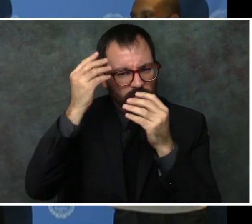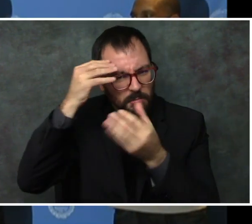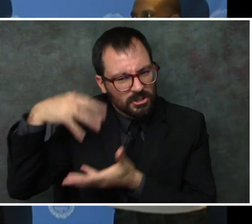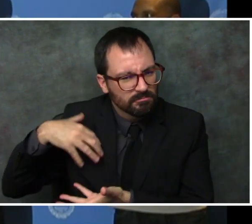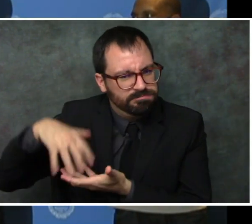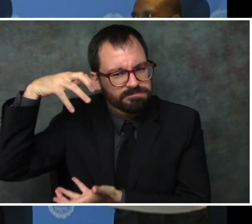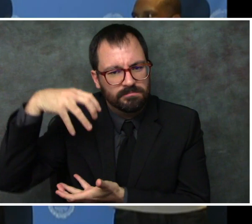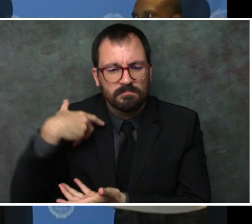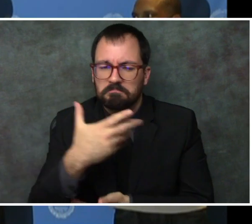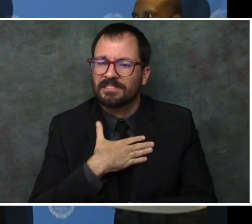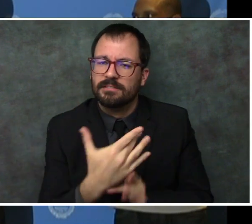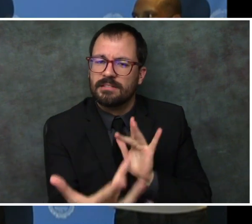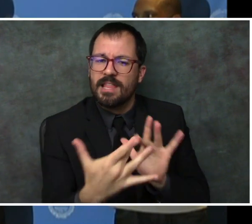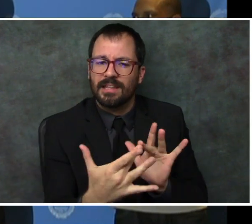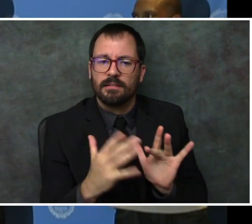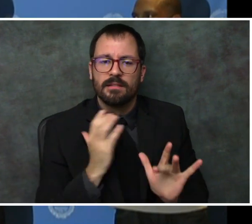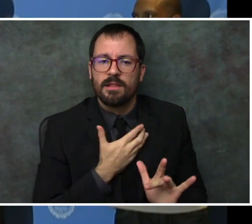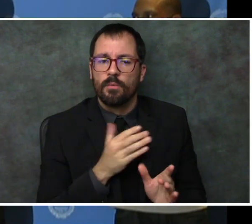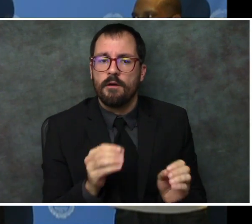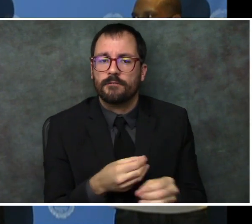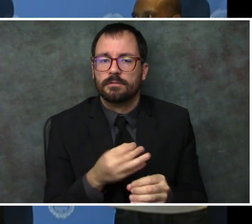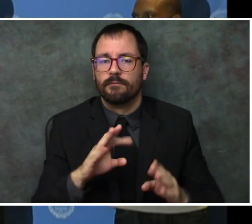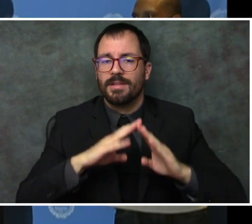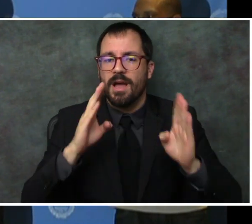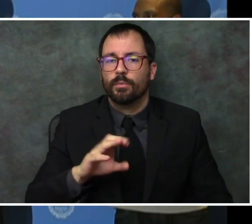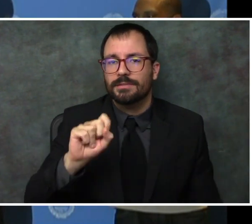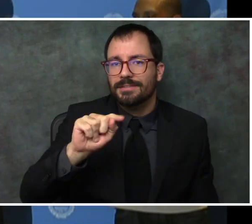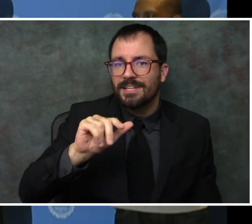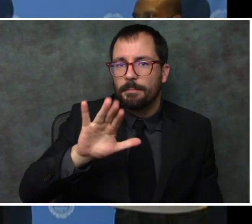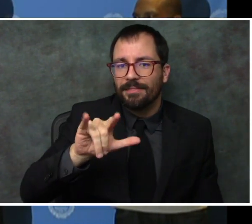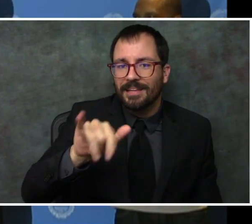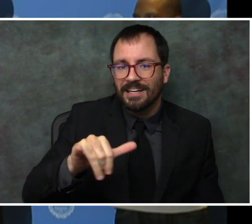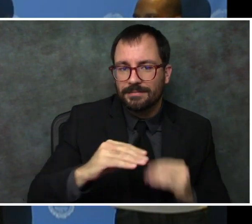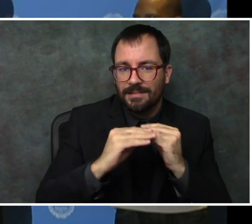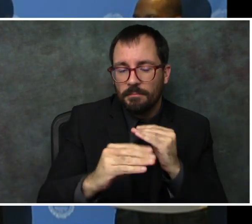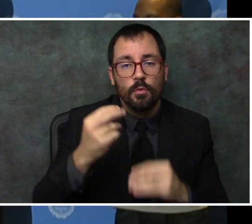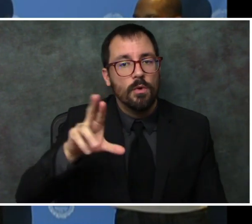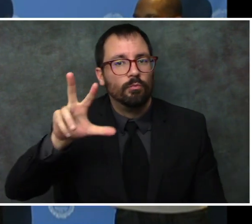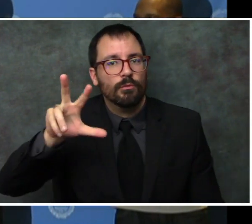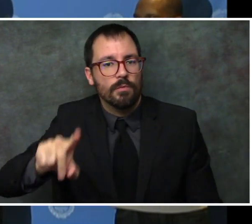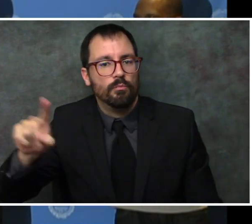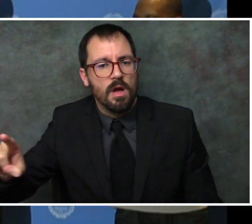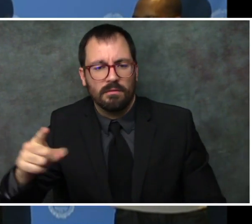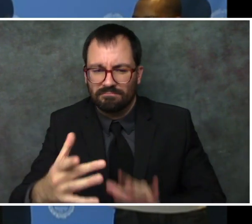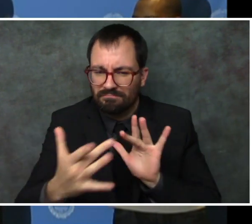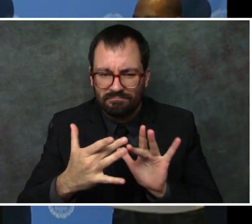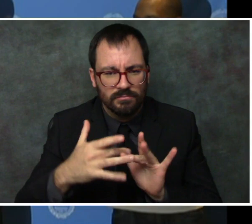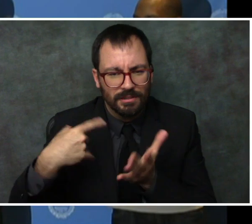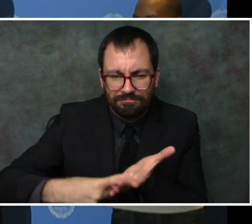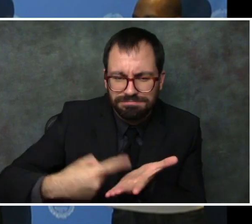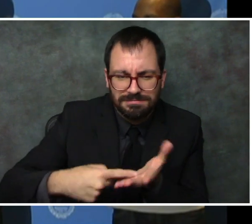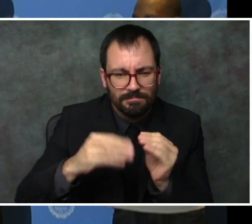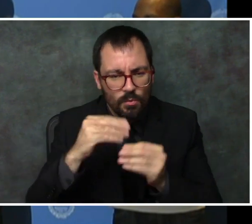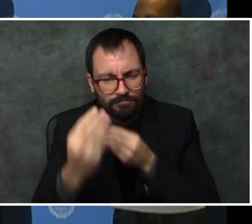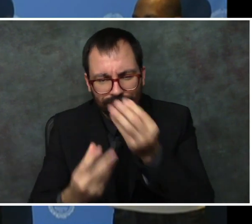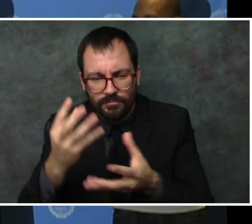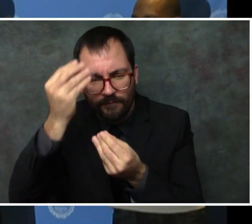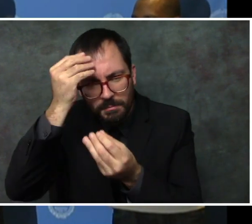311. Any questions or any forms that I'm talking about today that you need help with, you can go to